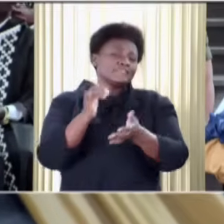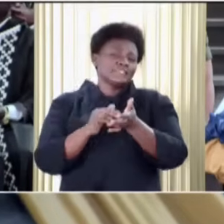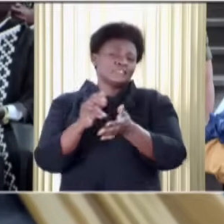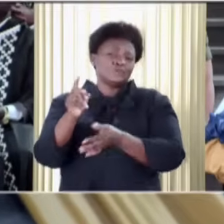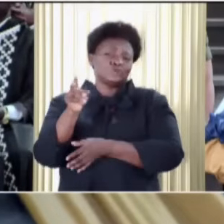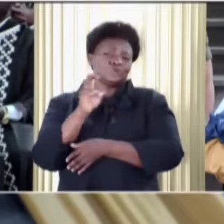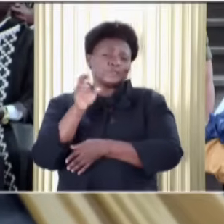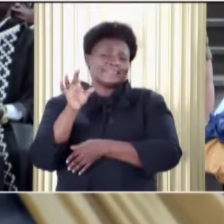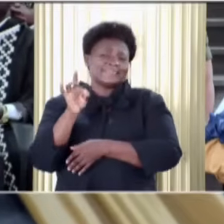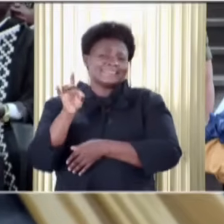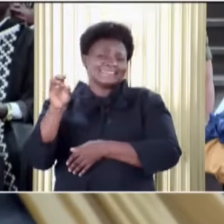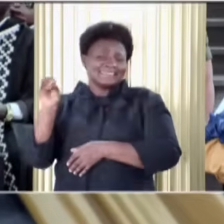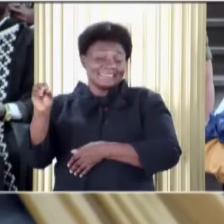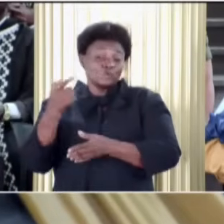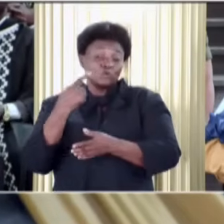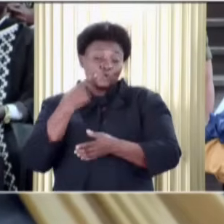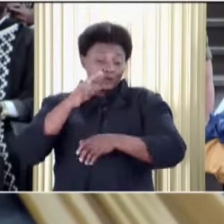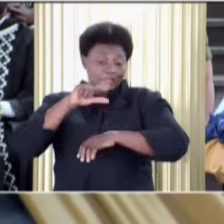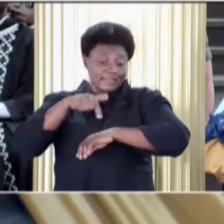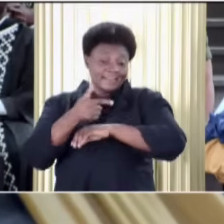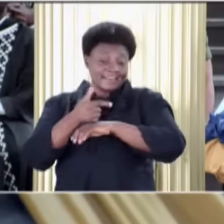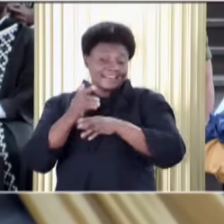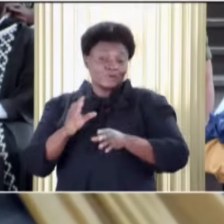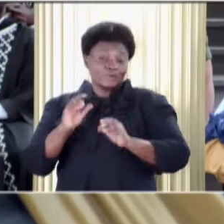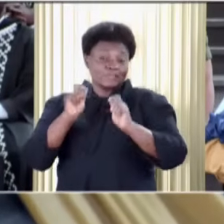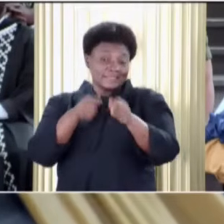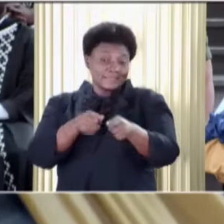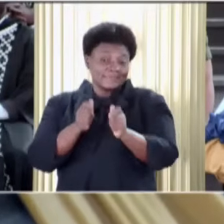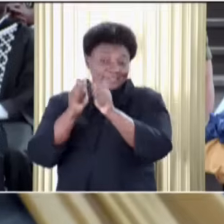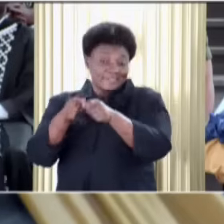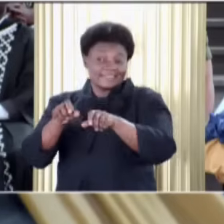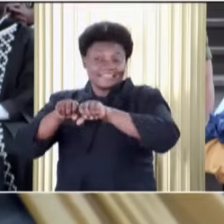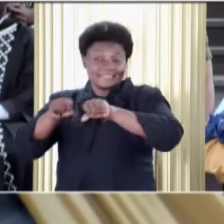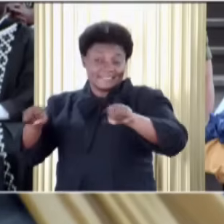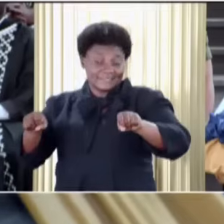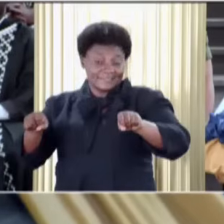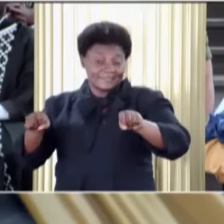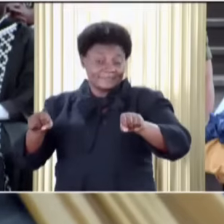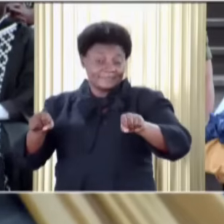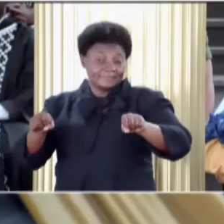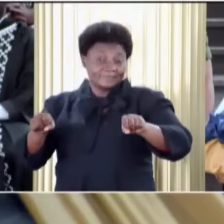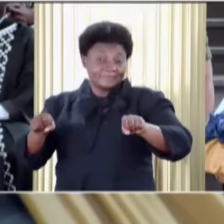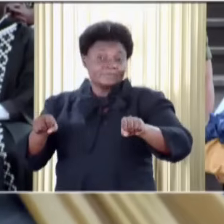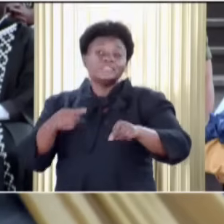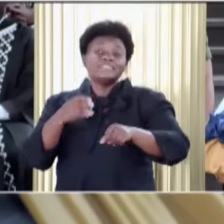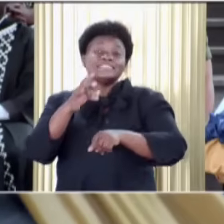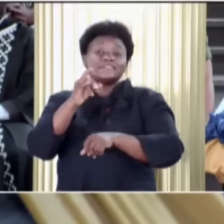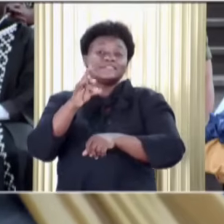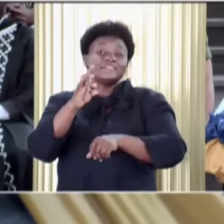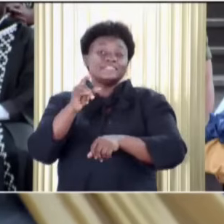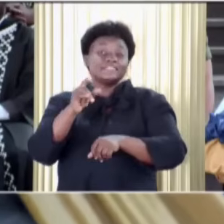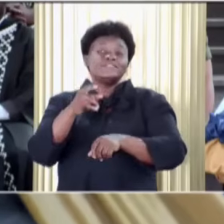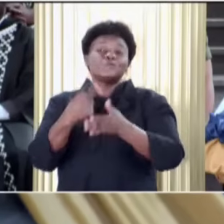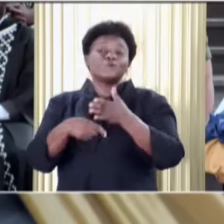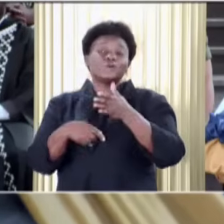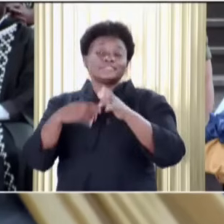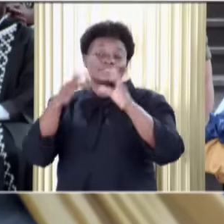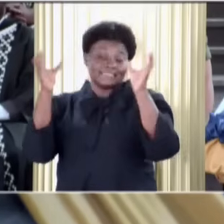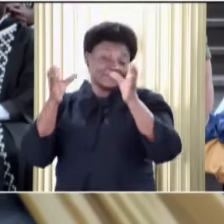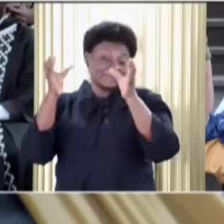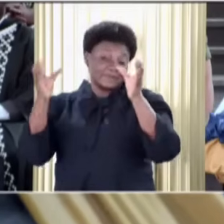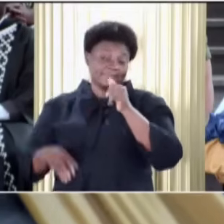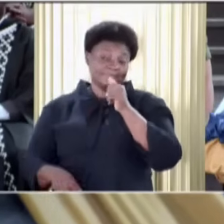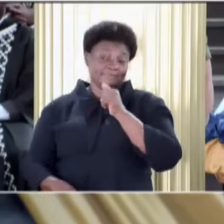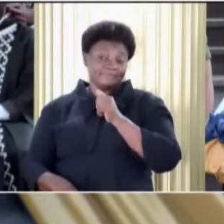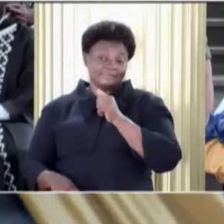15,288 graduates will be awarded degrees during the 17 congregation ceremonies.